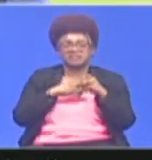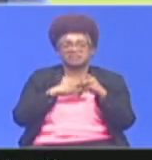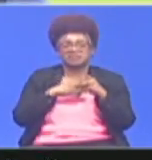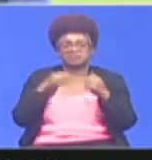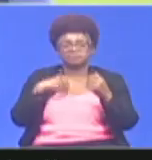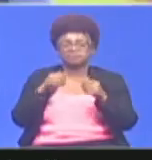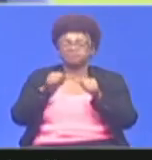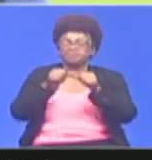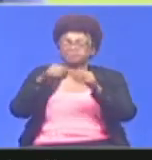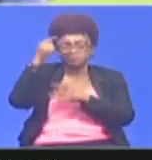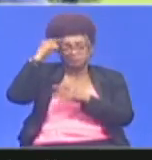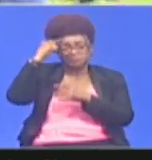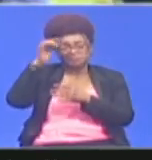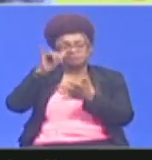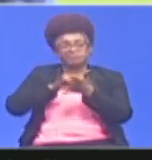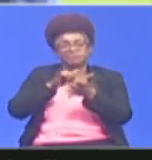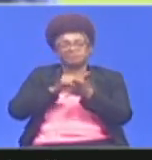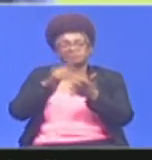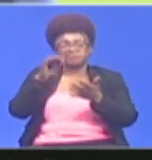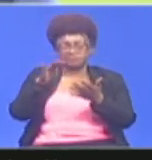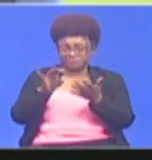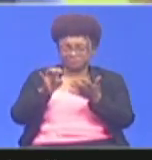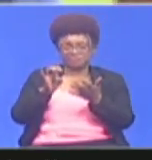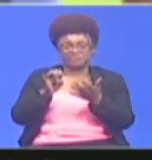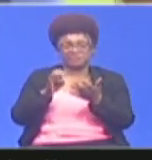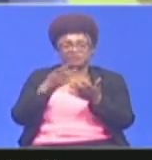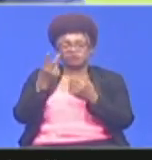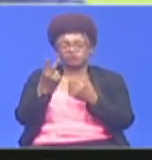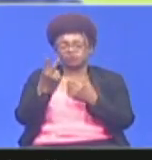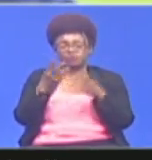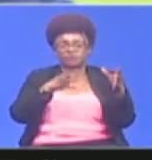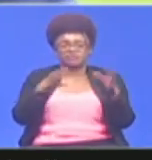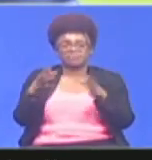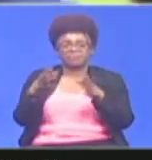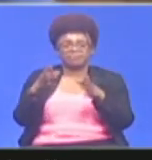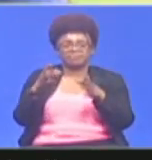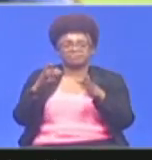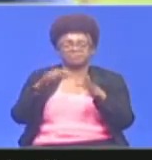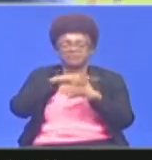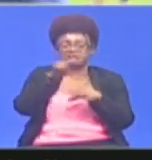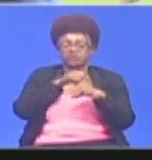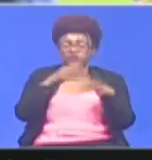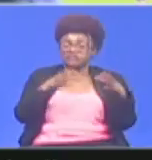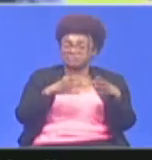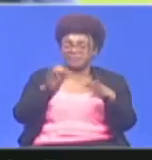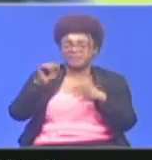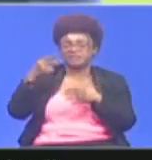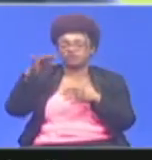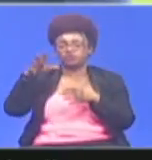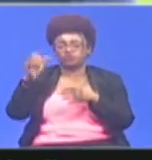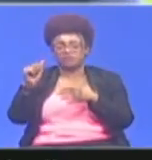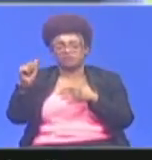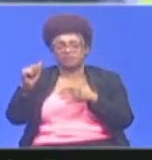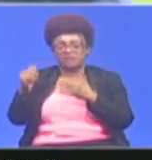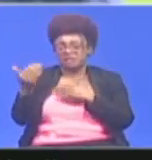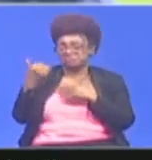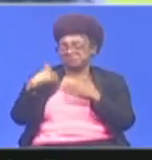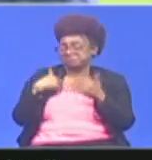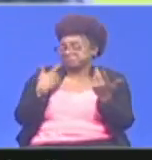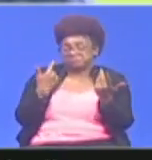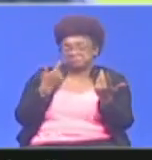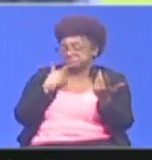little bit of that time when I came, and there were two teams, the Kenyan national team and the Shuja. And they asked me, and I said, no, I